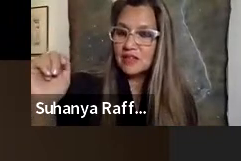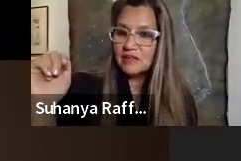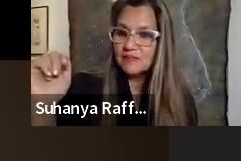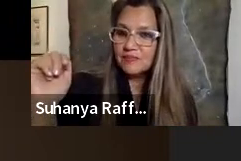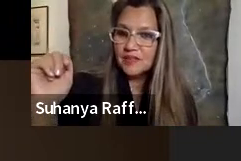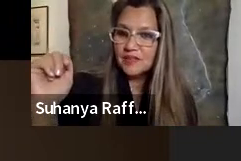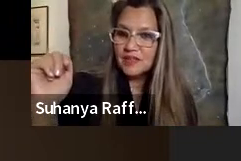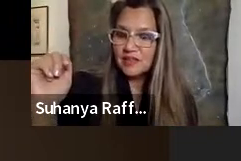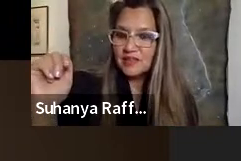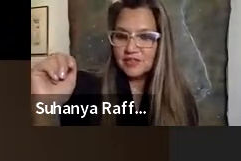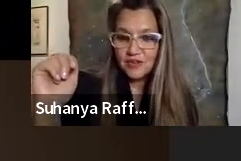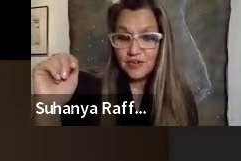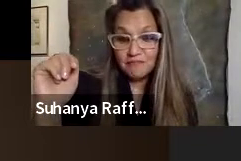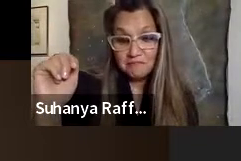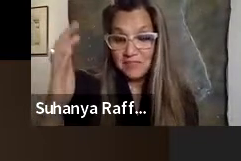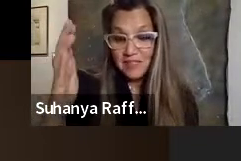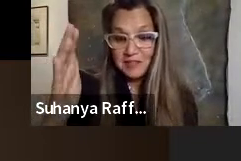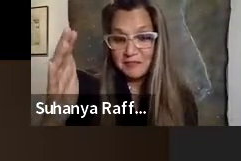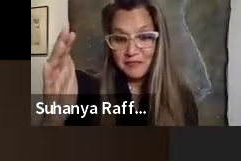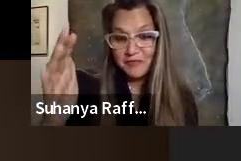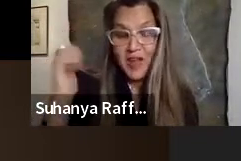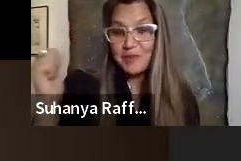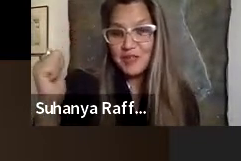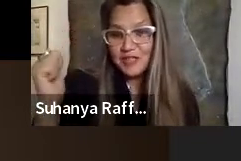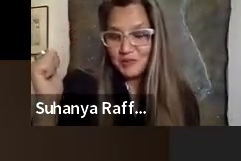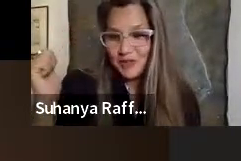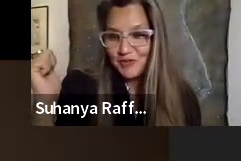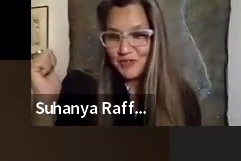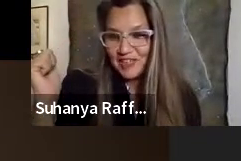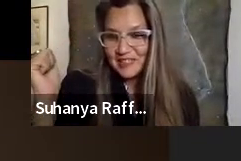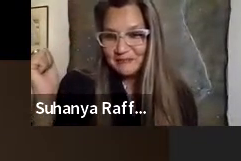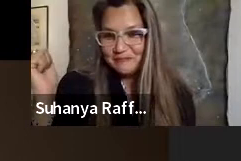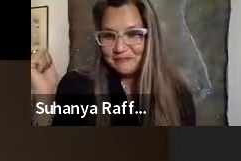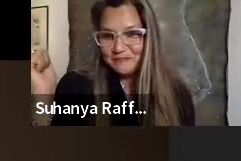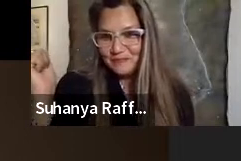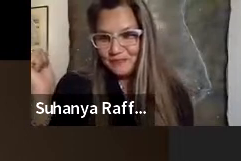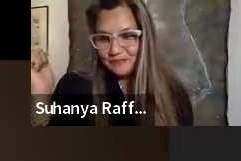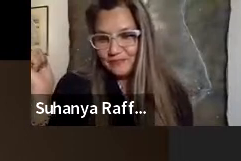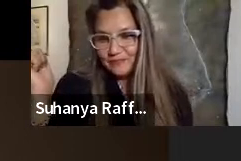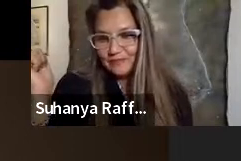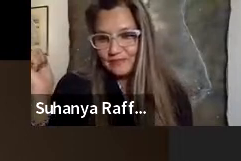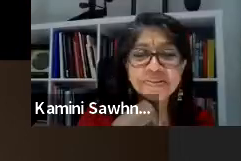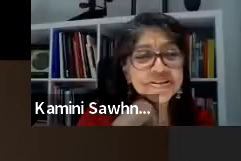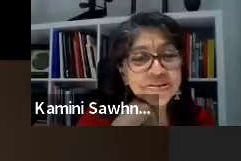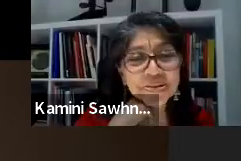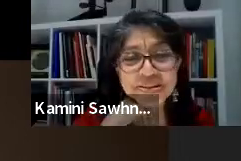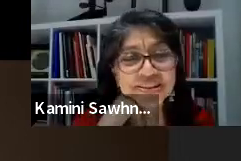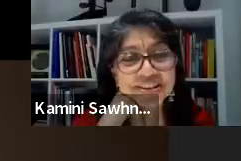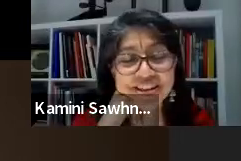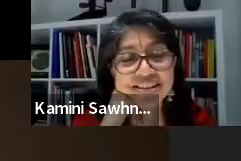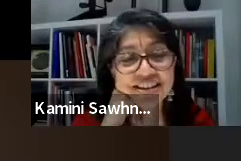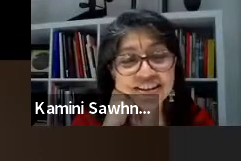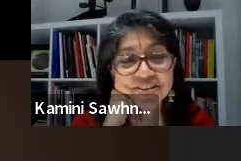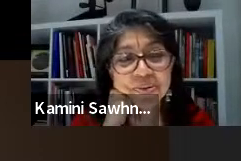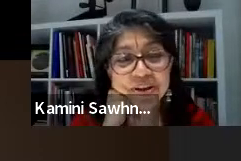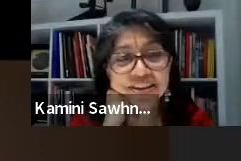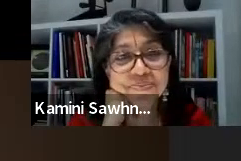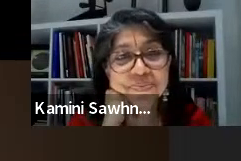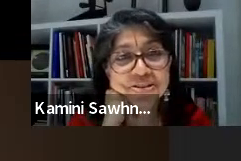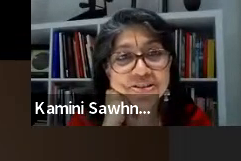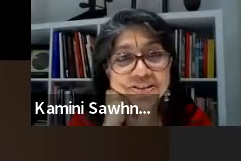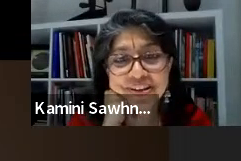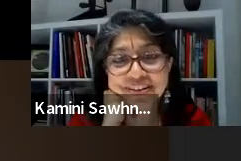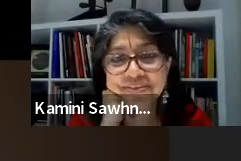extraordinary career. So it's a fabulous work for us. I enjoyed seeing it as I did the